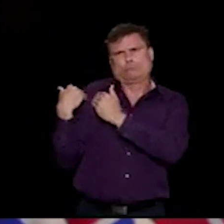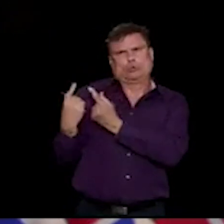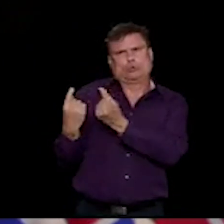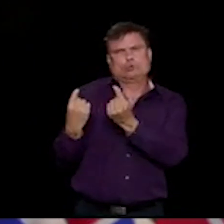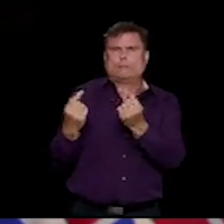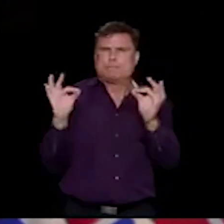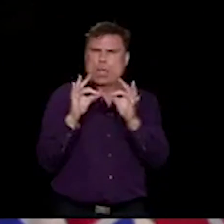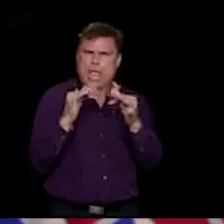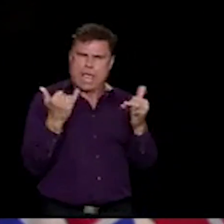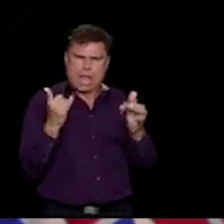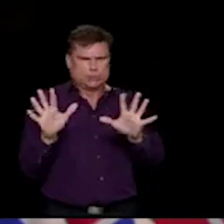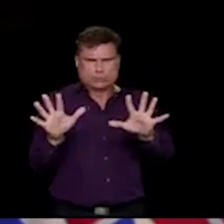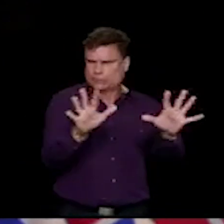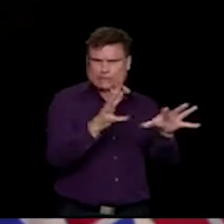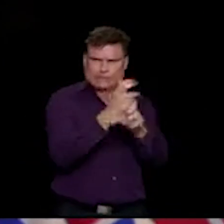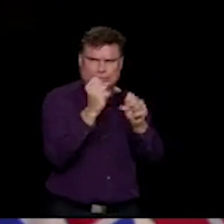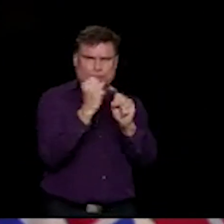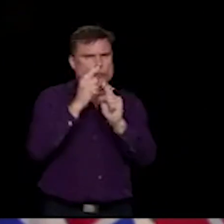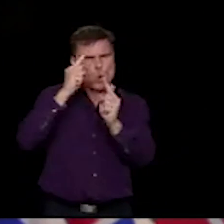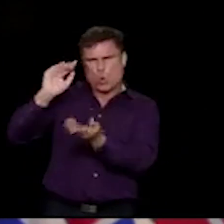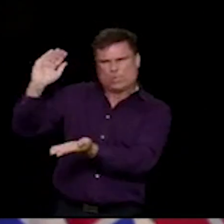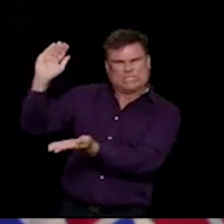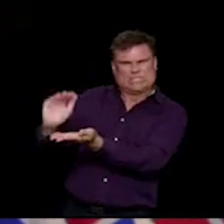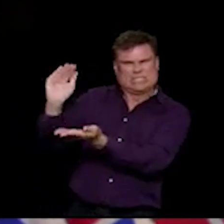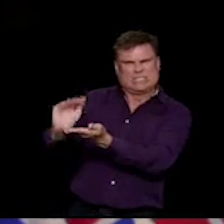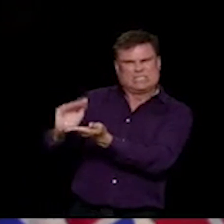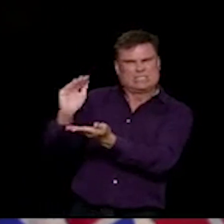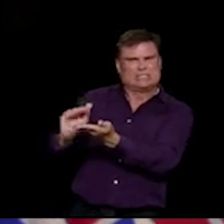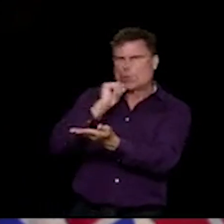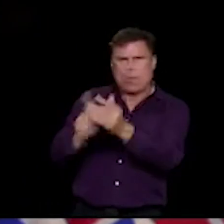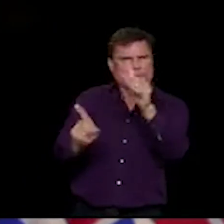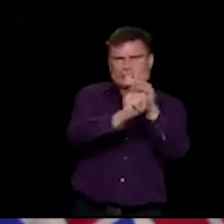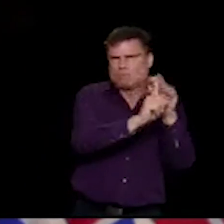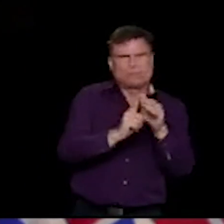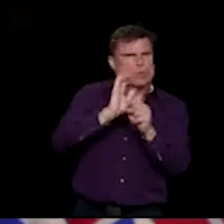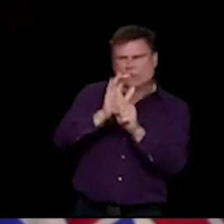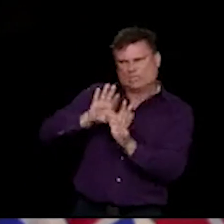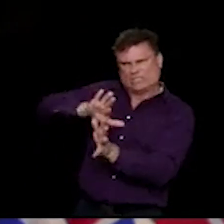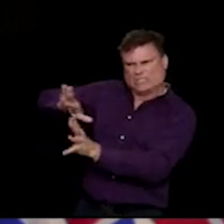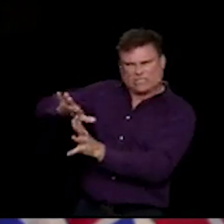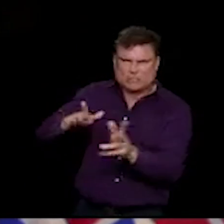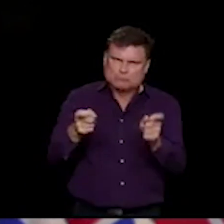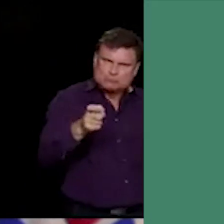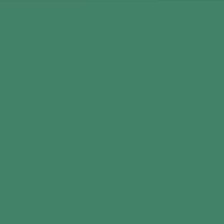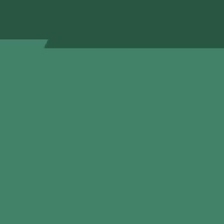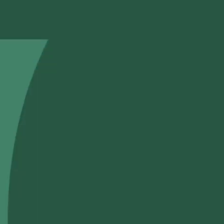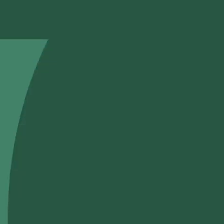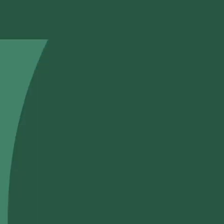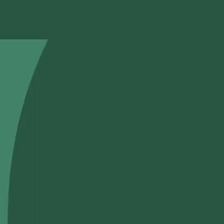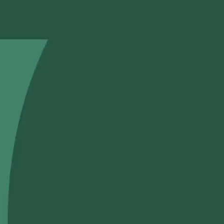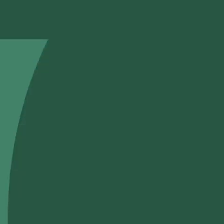our community transmission low, because that protects us all and allows us to make sure that our children are getting what they need.